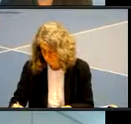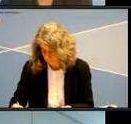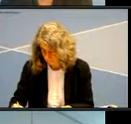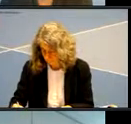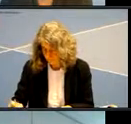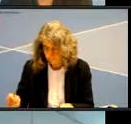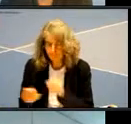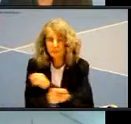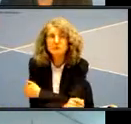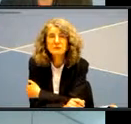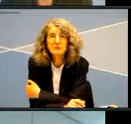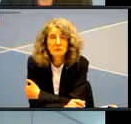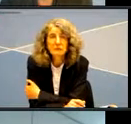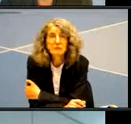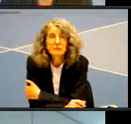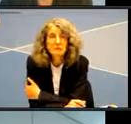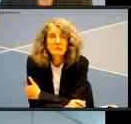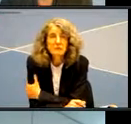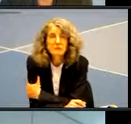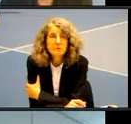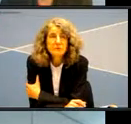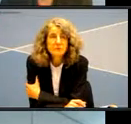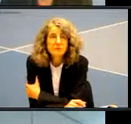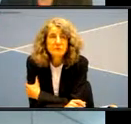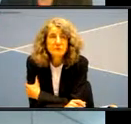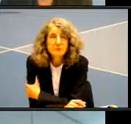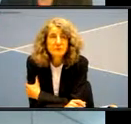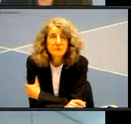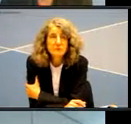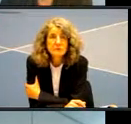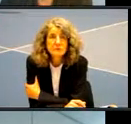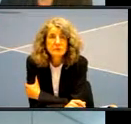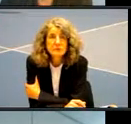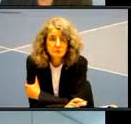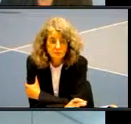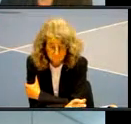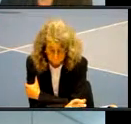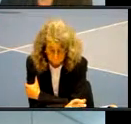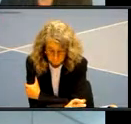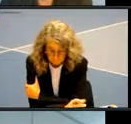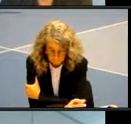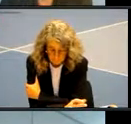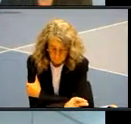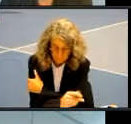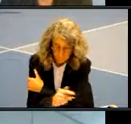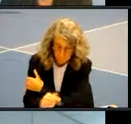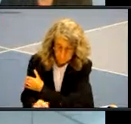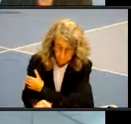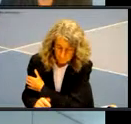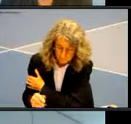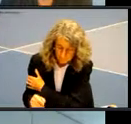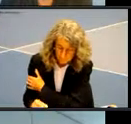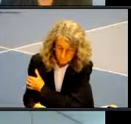and privacy. And there are people who just don't want to go for the digital solution, which means that with all those,